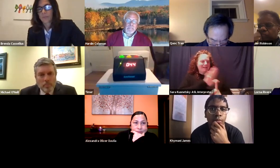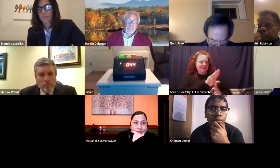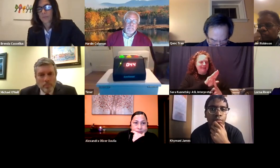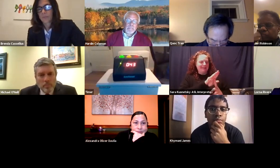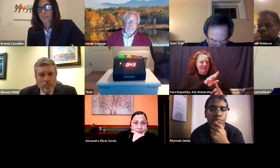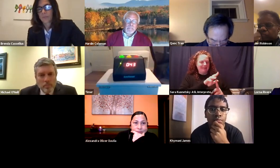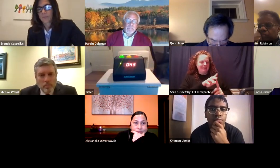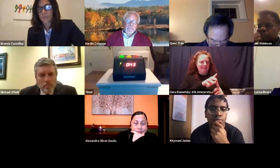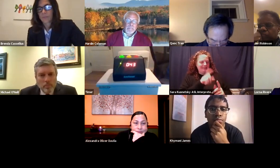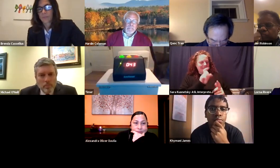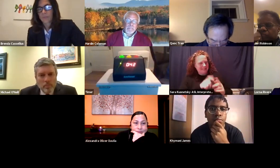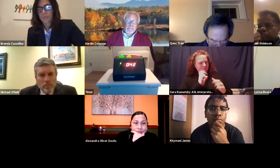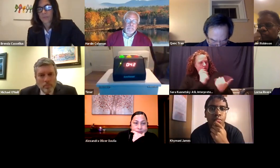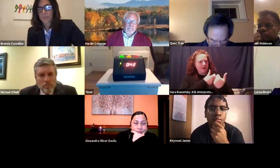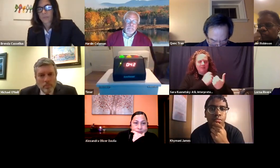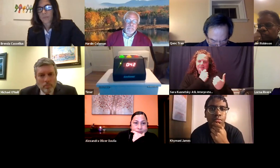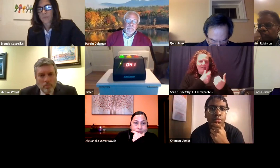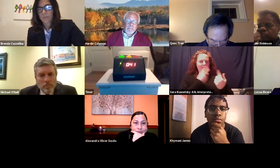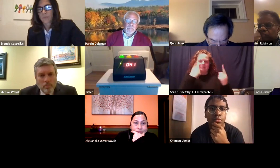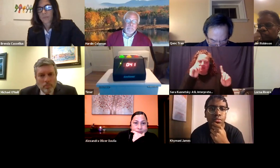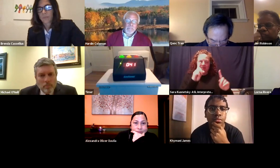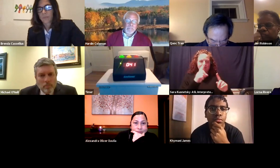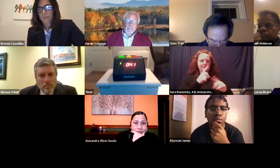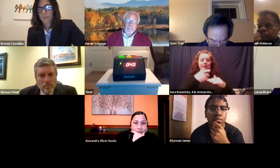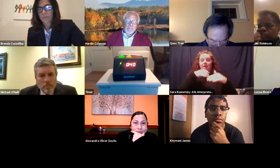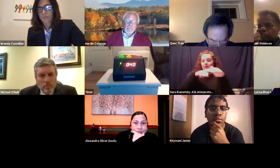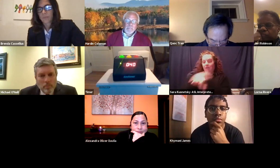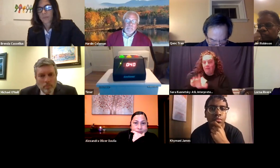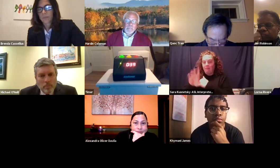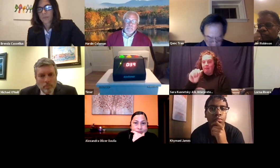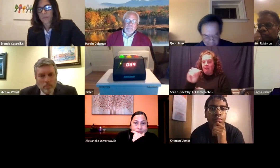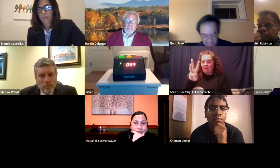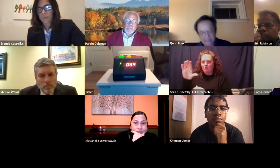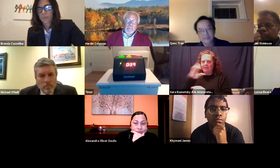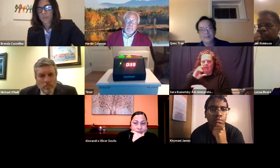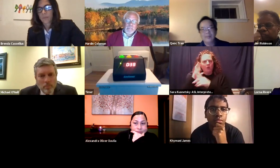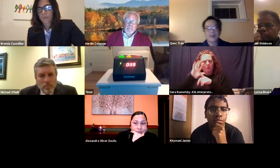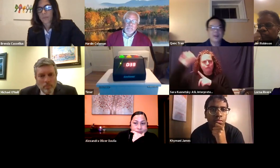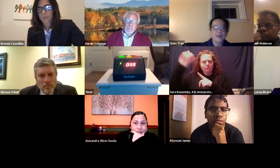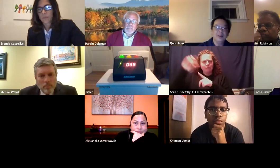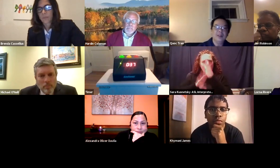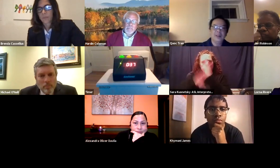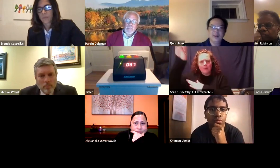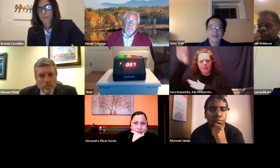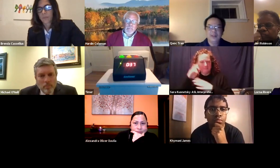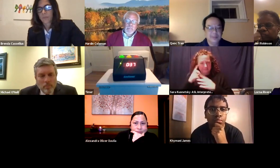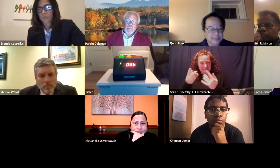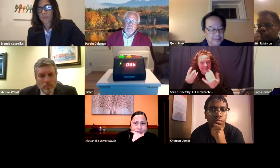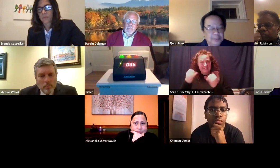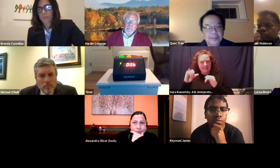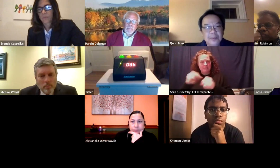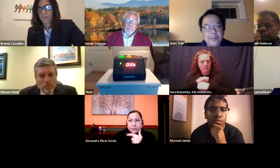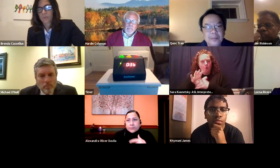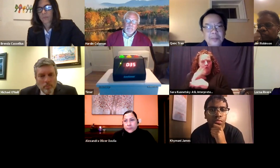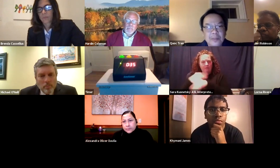his need to be challenged wasn't met. And then when he entered the AWC, he's been thriving even during a very challenging pandemic. I think it's very